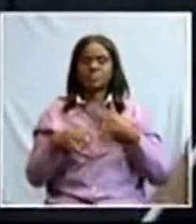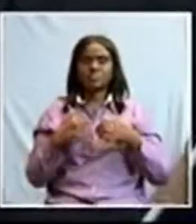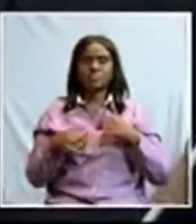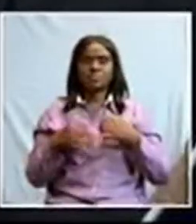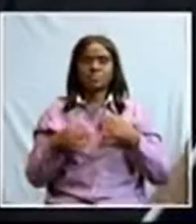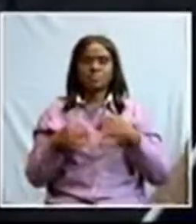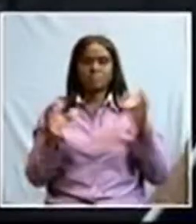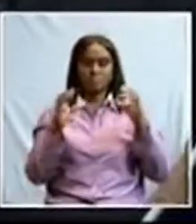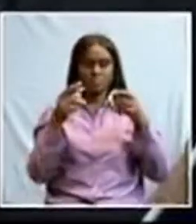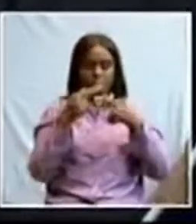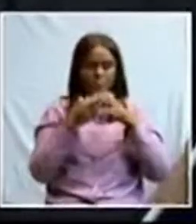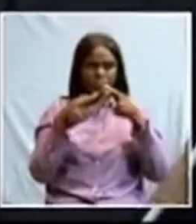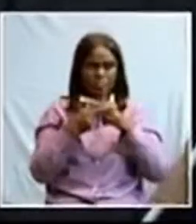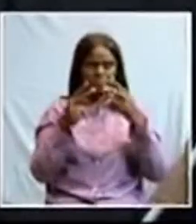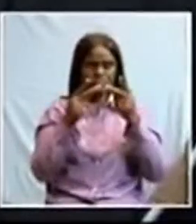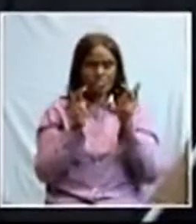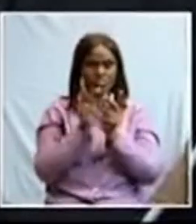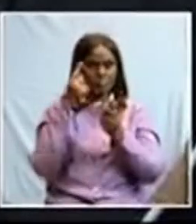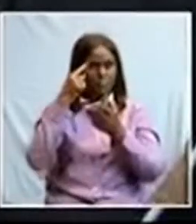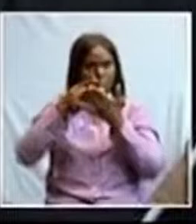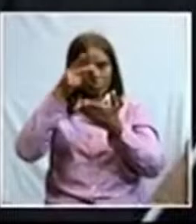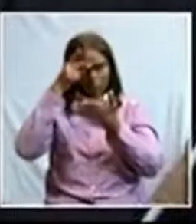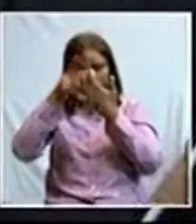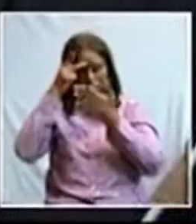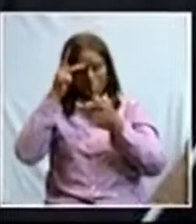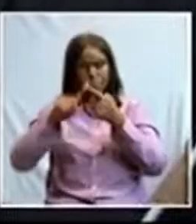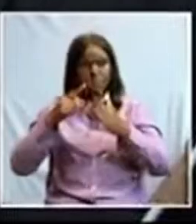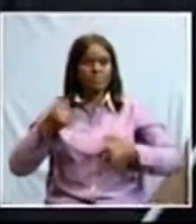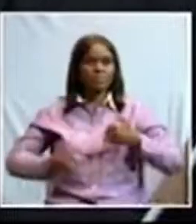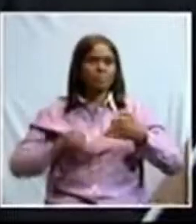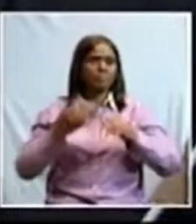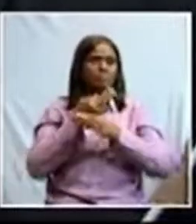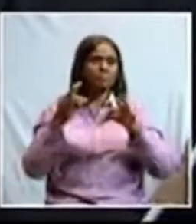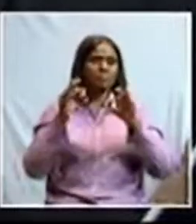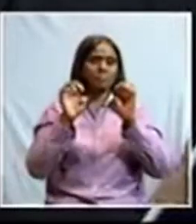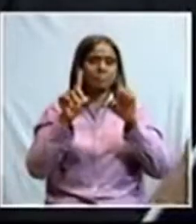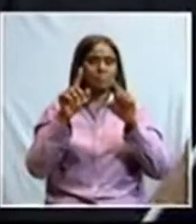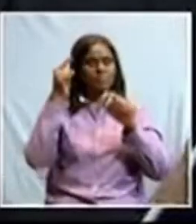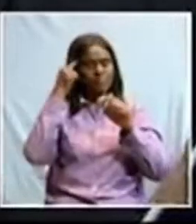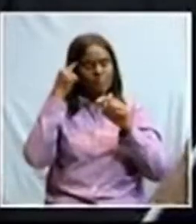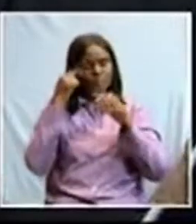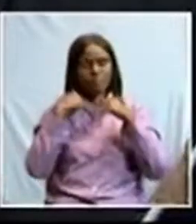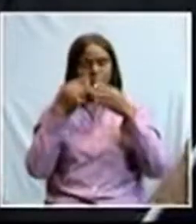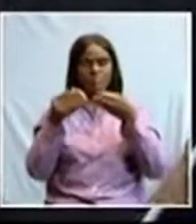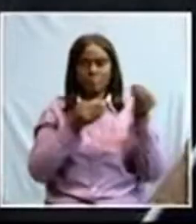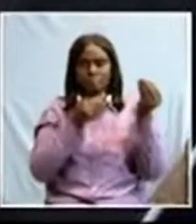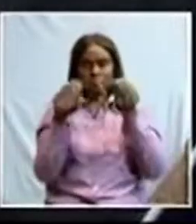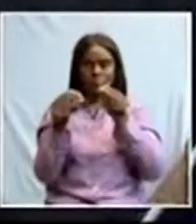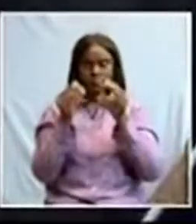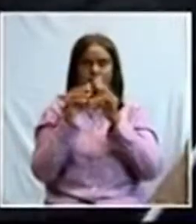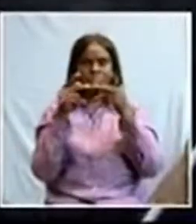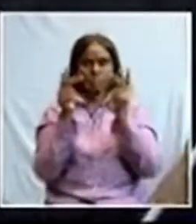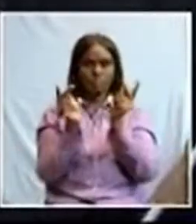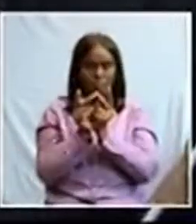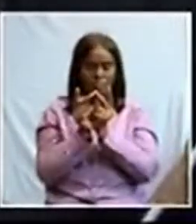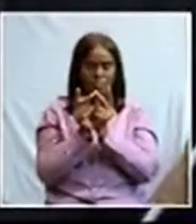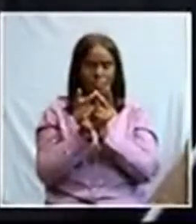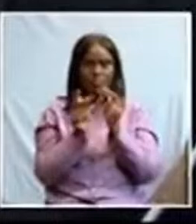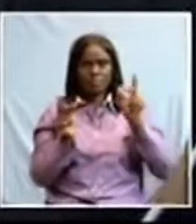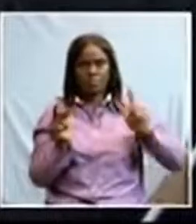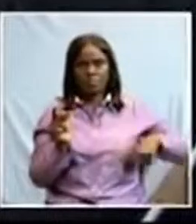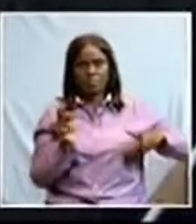classroom space for pupils to enjoy the free education that the government has brought in place?